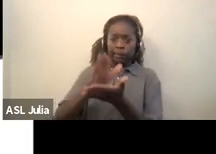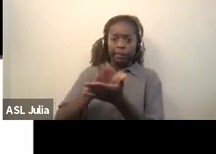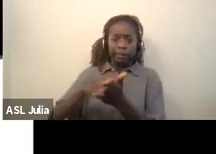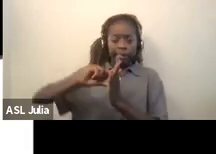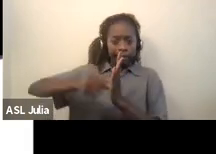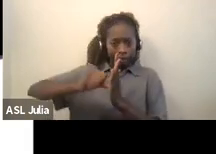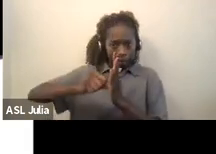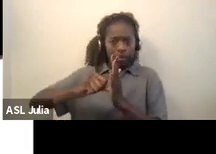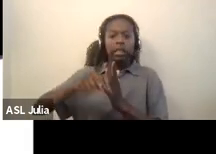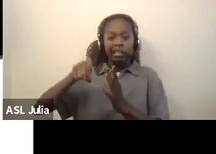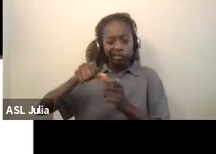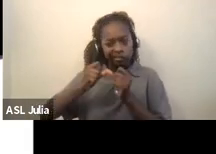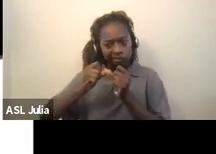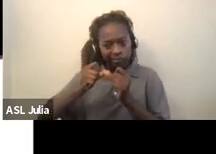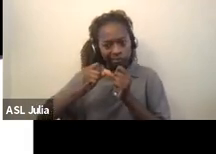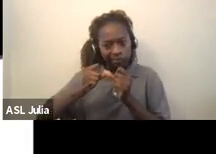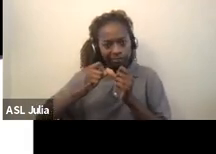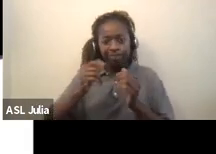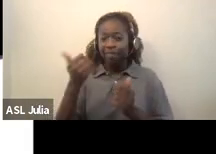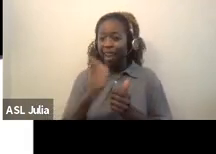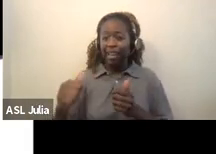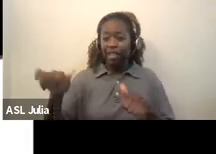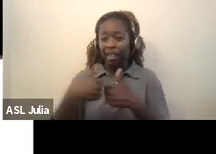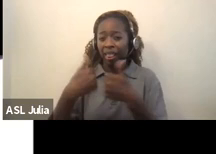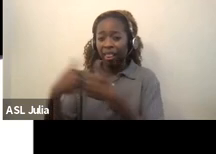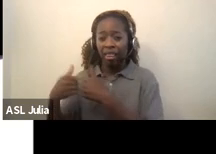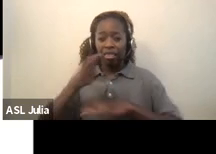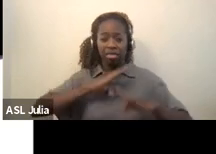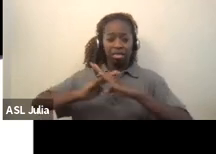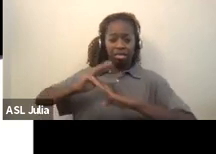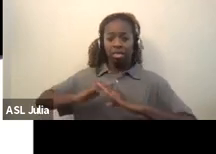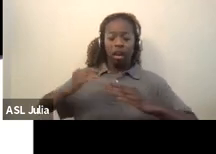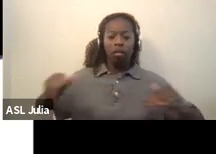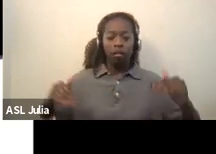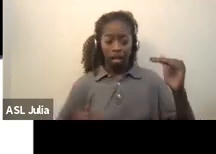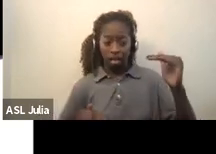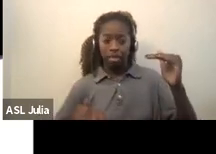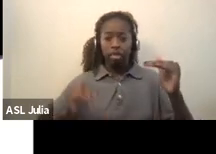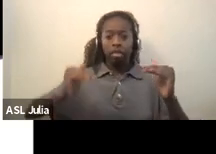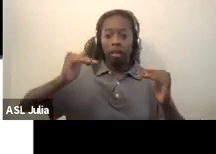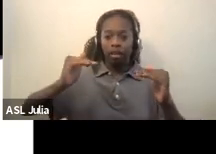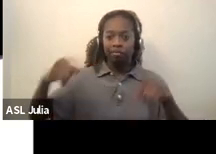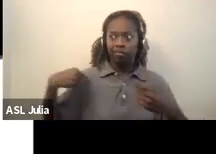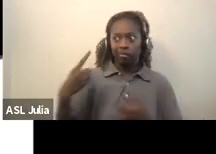gaps that have exacerbated the challenges of the past 18 months however declines for our